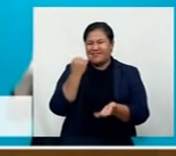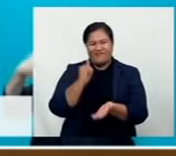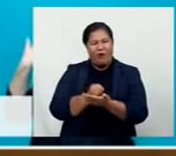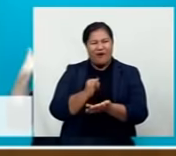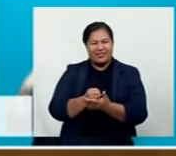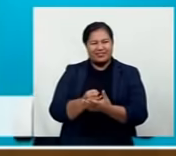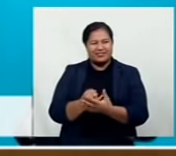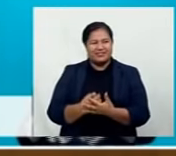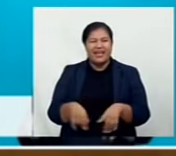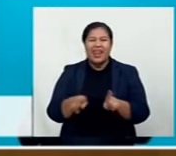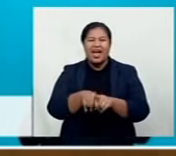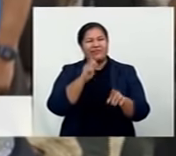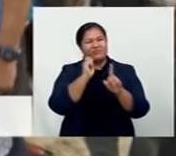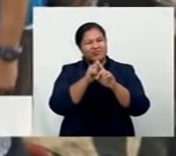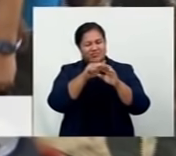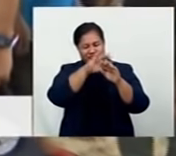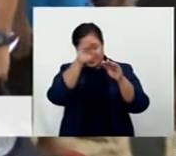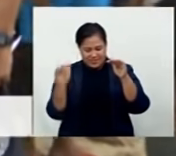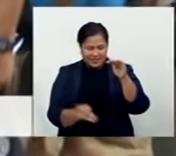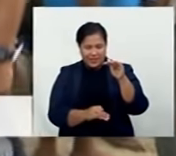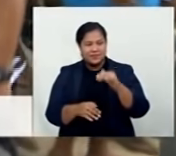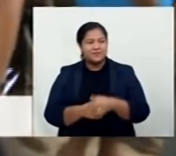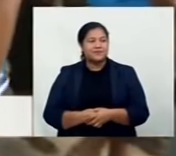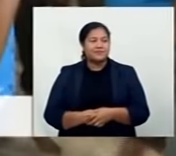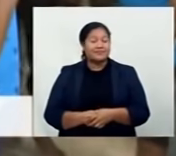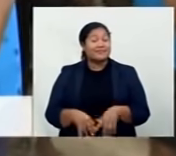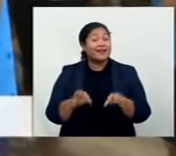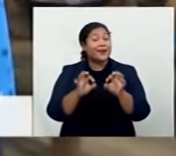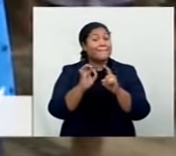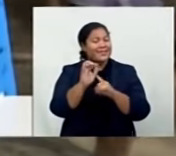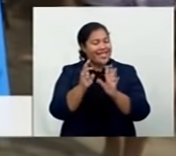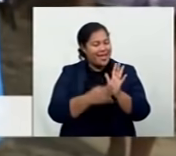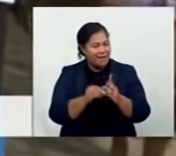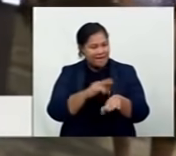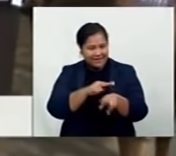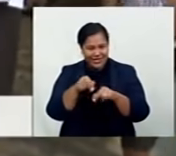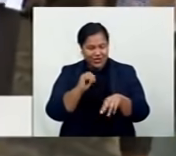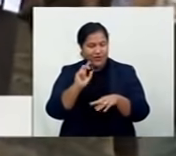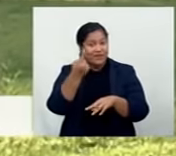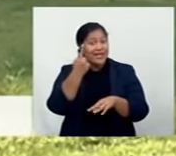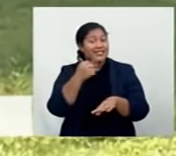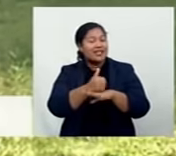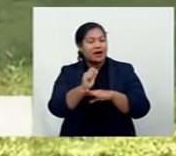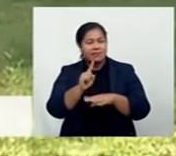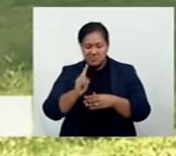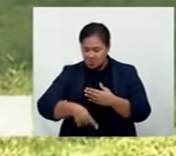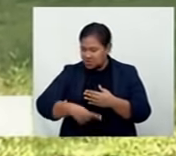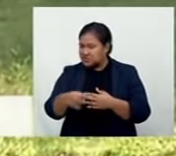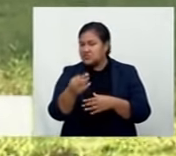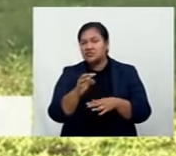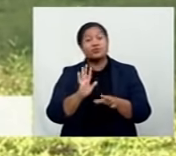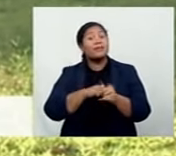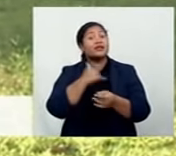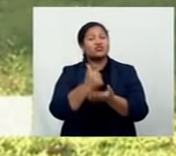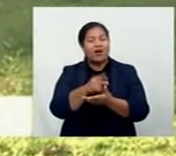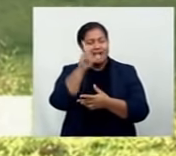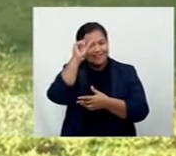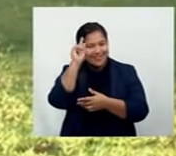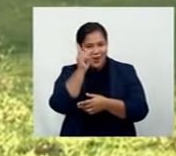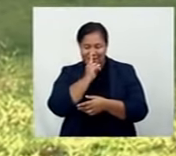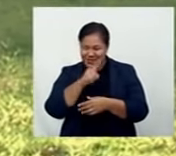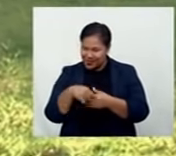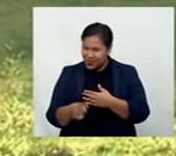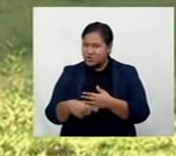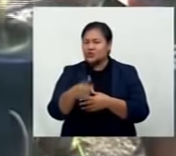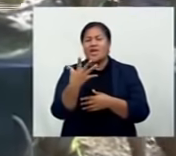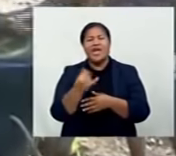a hammer from the top down. Bainimarama says the Fiji First government continues to ensure that Itoke people continue to